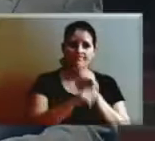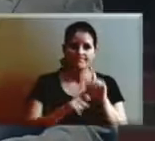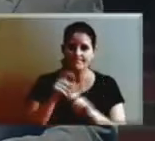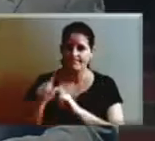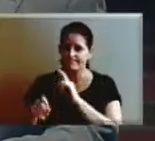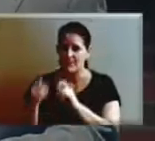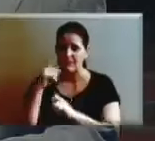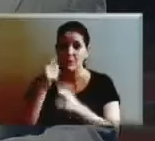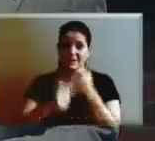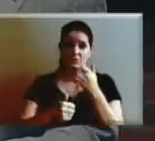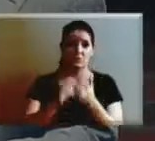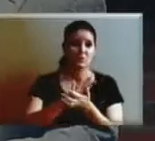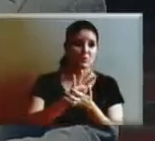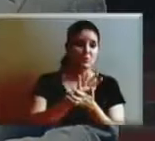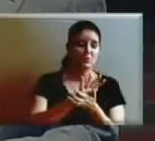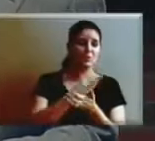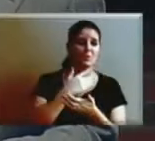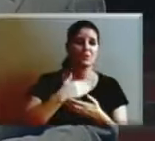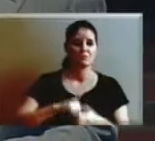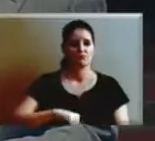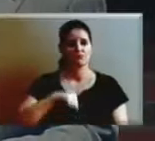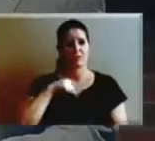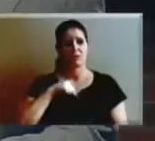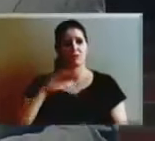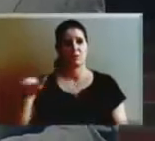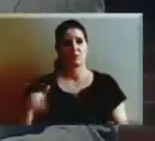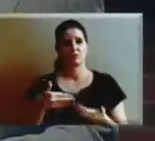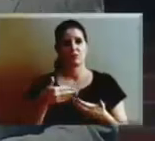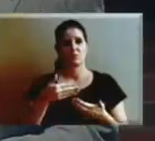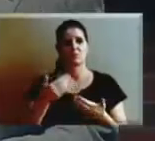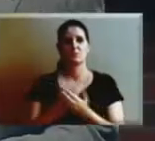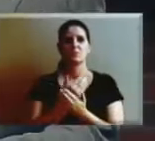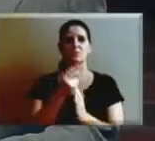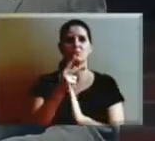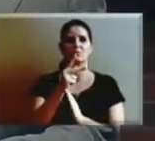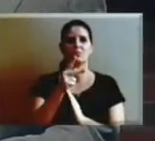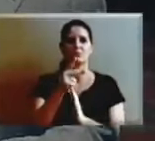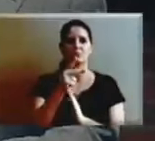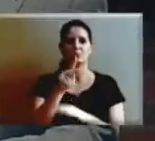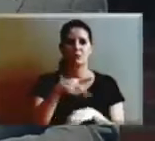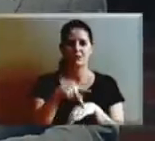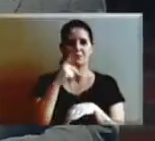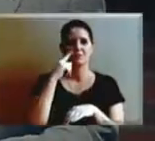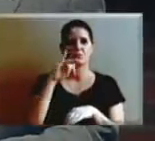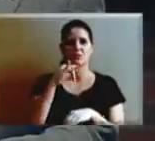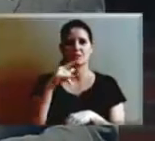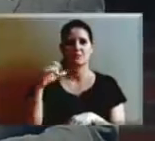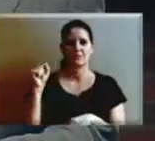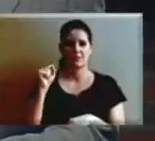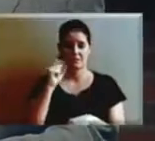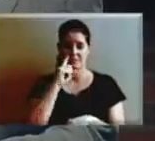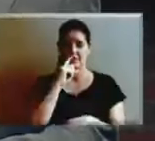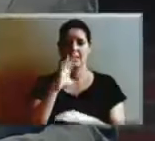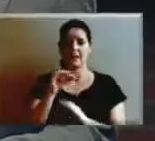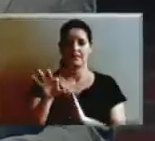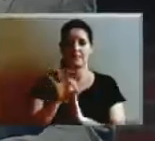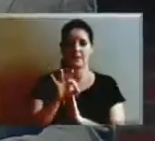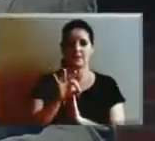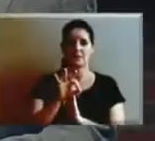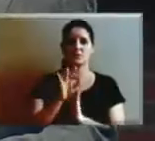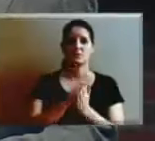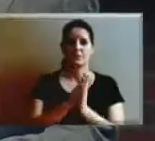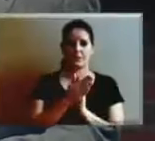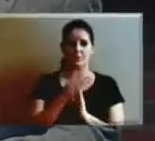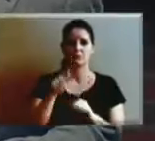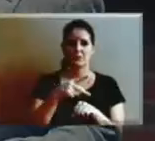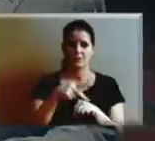the principals who have successfully completed all requirements and who have been chosen to serve in the important role